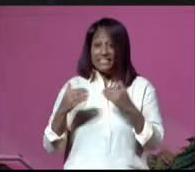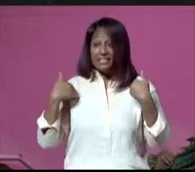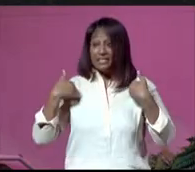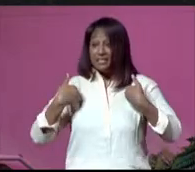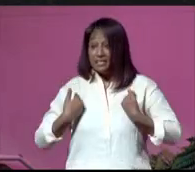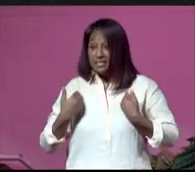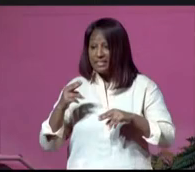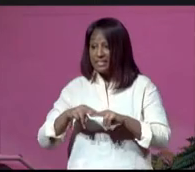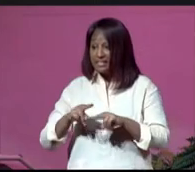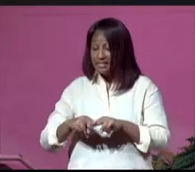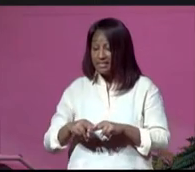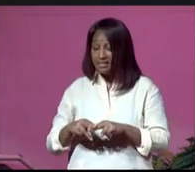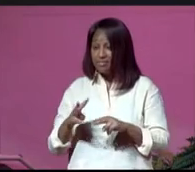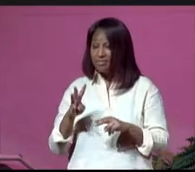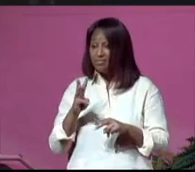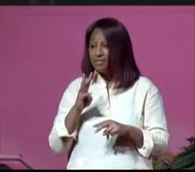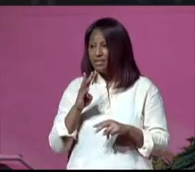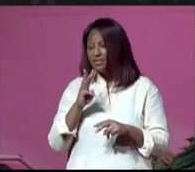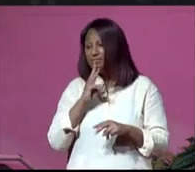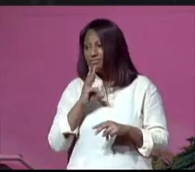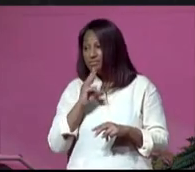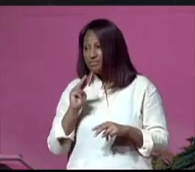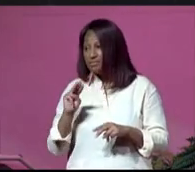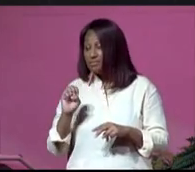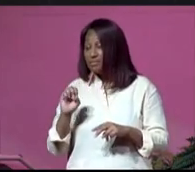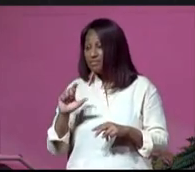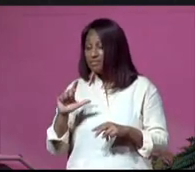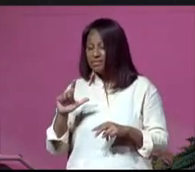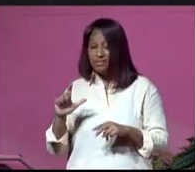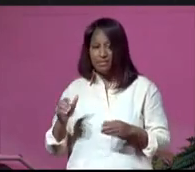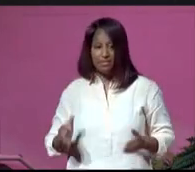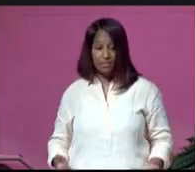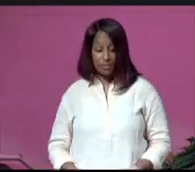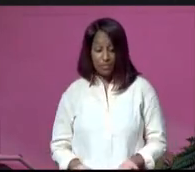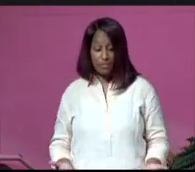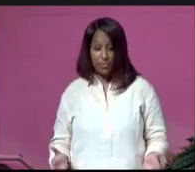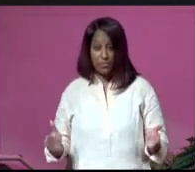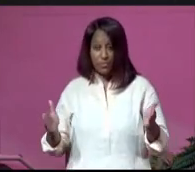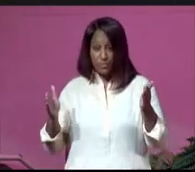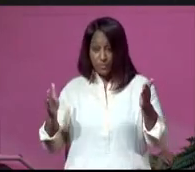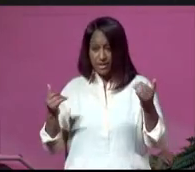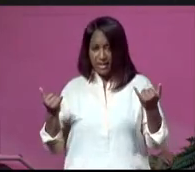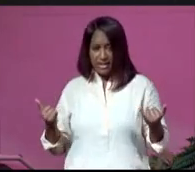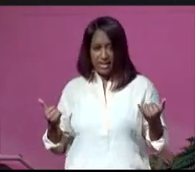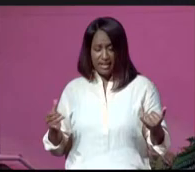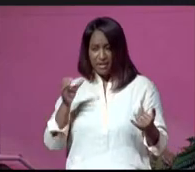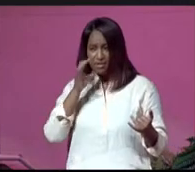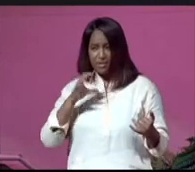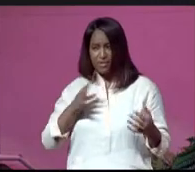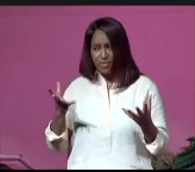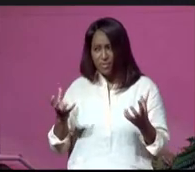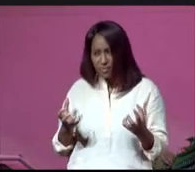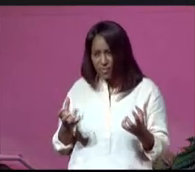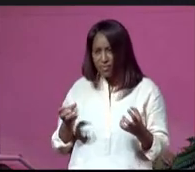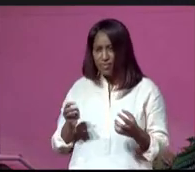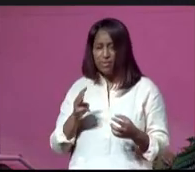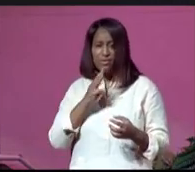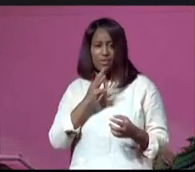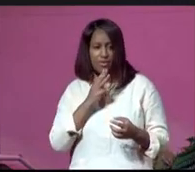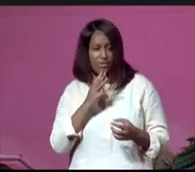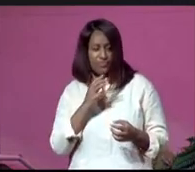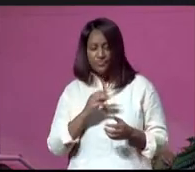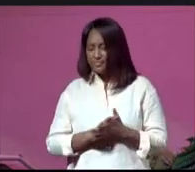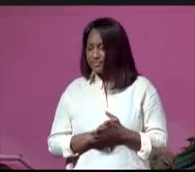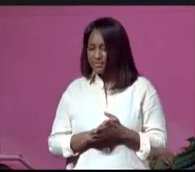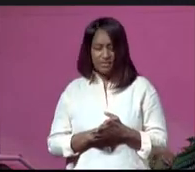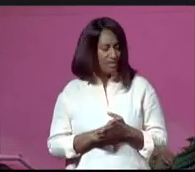the well. It was about noon. When a Samaritan woman came to draw water, Jesus said to her, "Will you give me a drink?" His